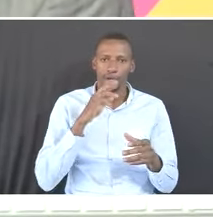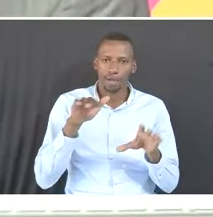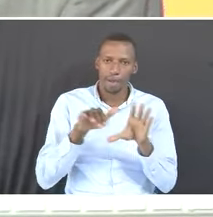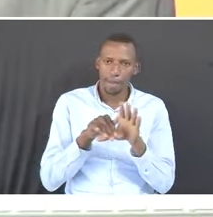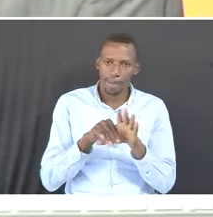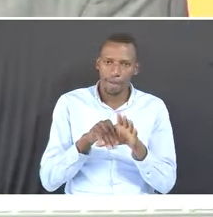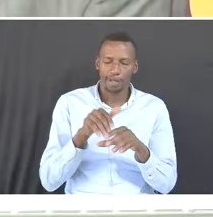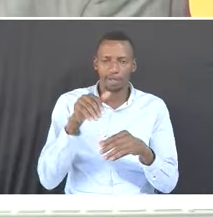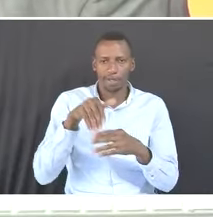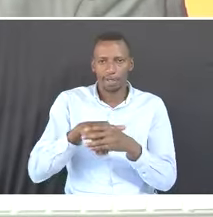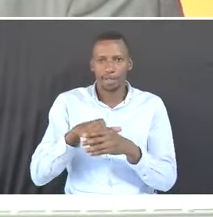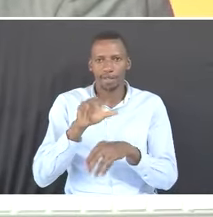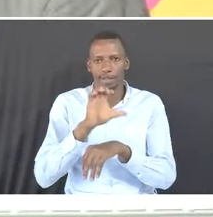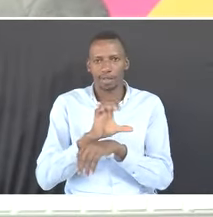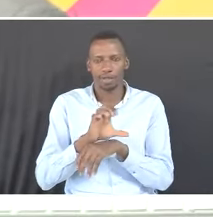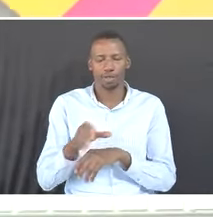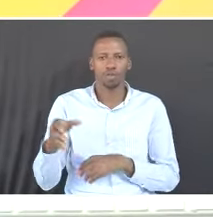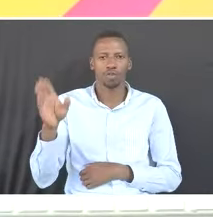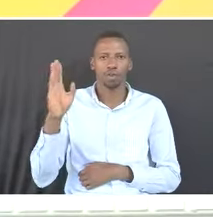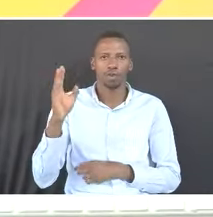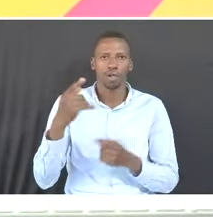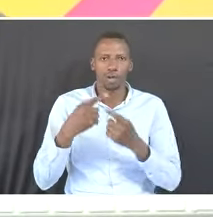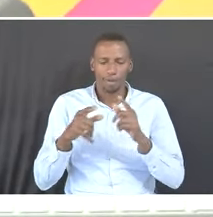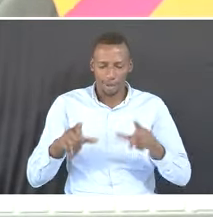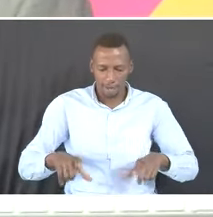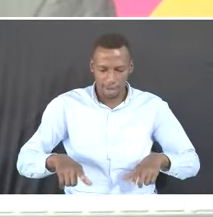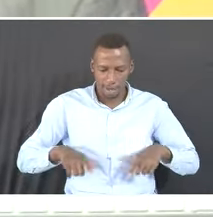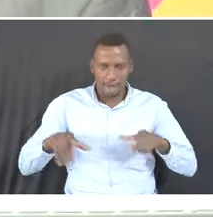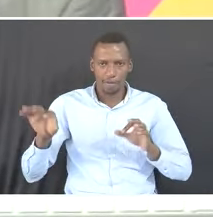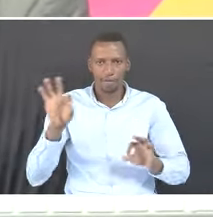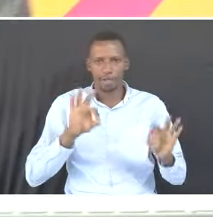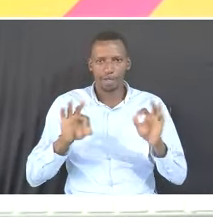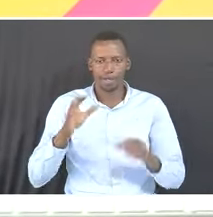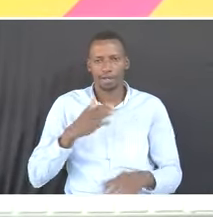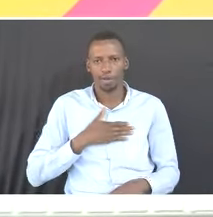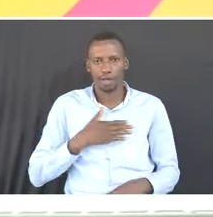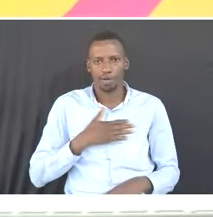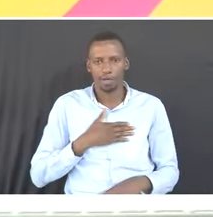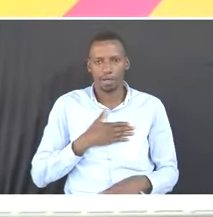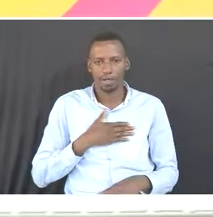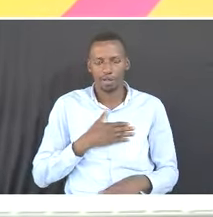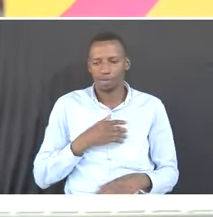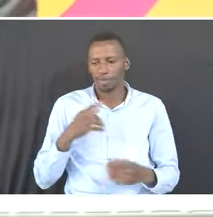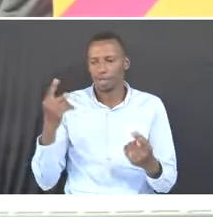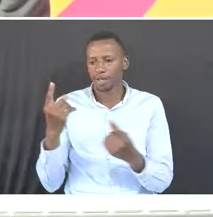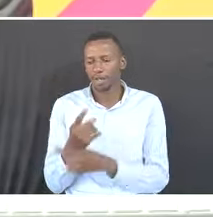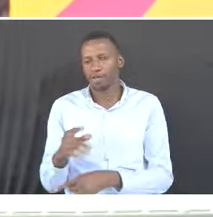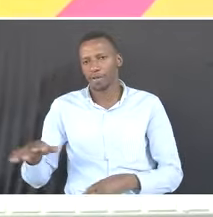of God, but our lifestyle is on the other side.